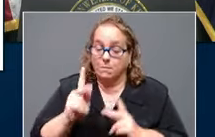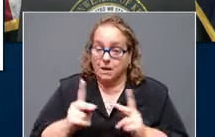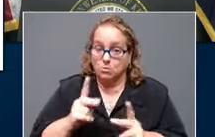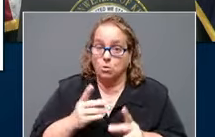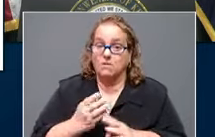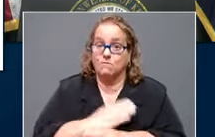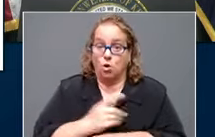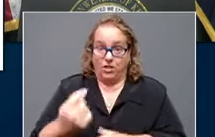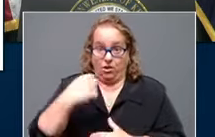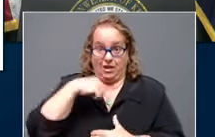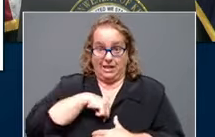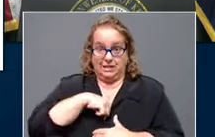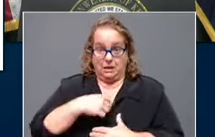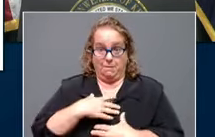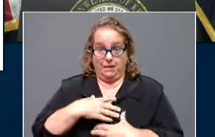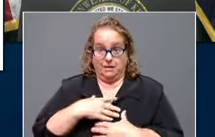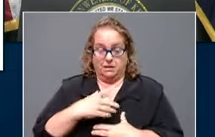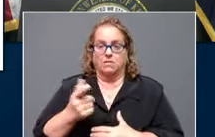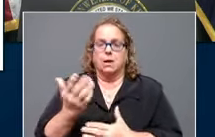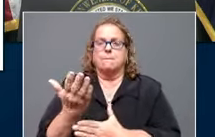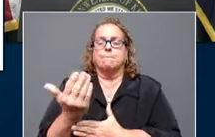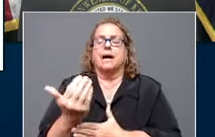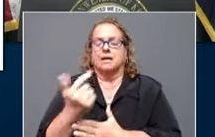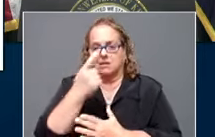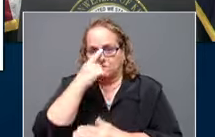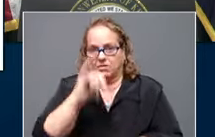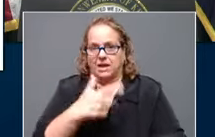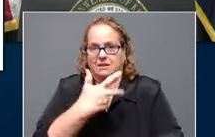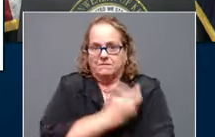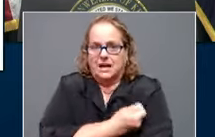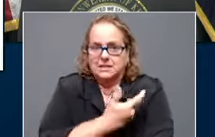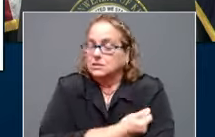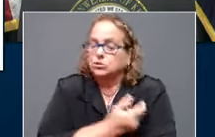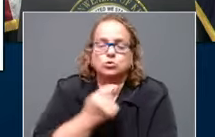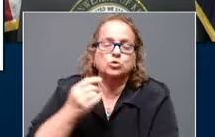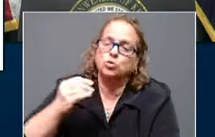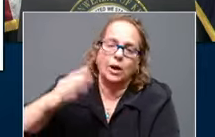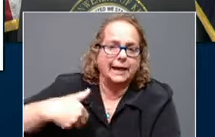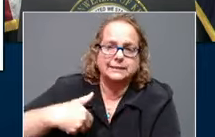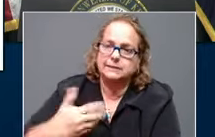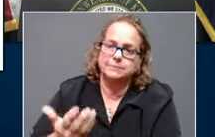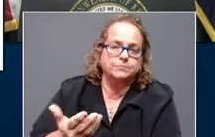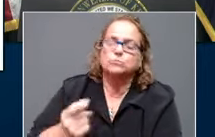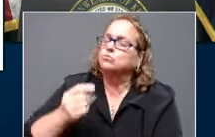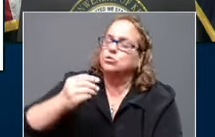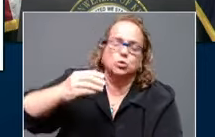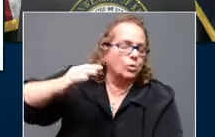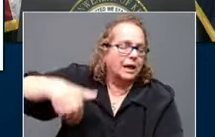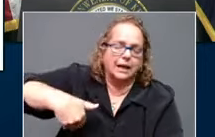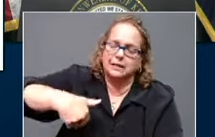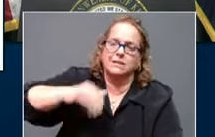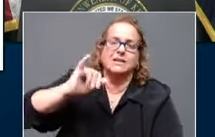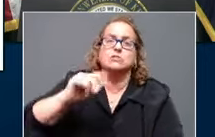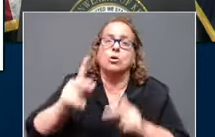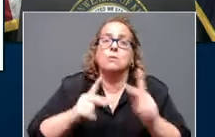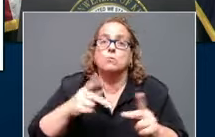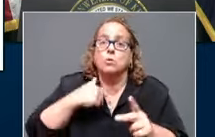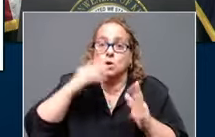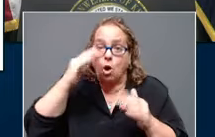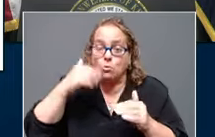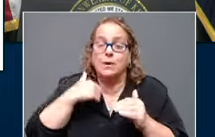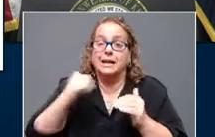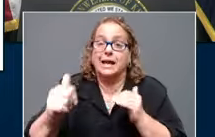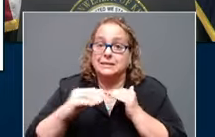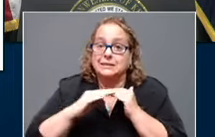168 today. Again, just look back where we were in June. In June, we were in one of